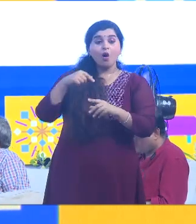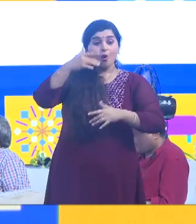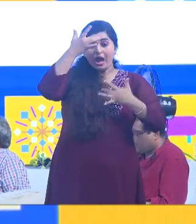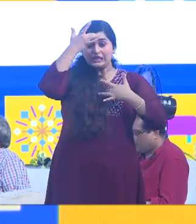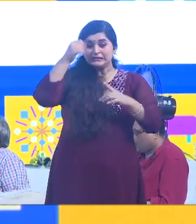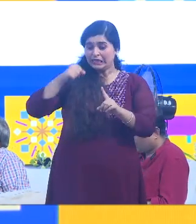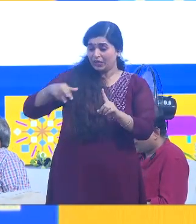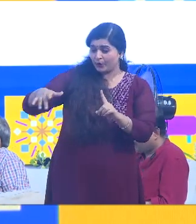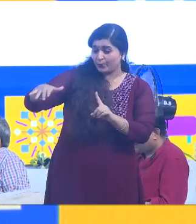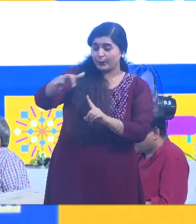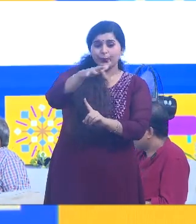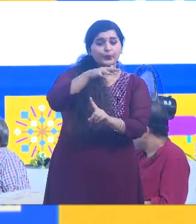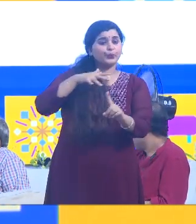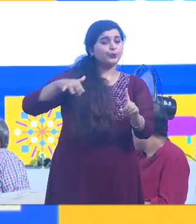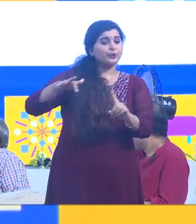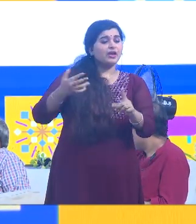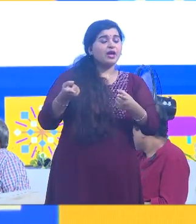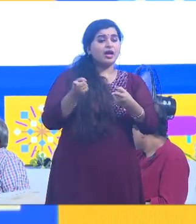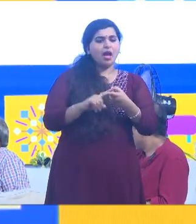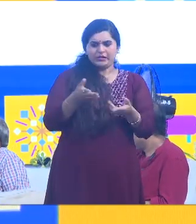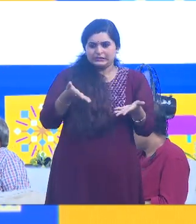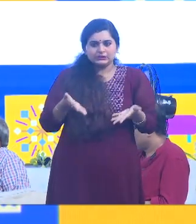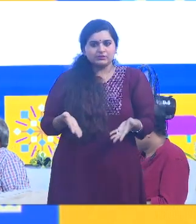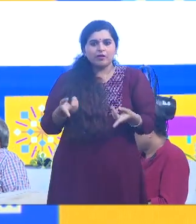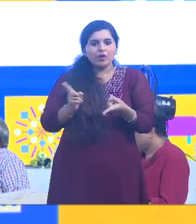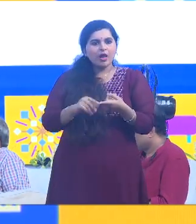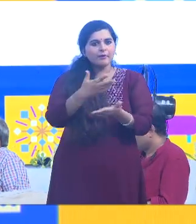as is being witnessed most of the times, even recently for instance,